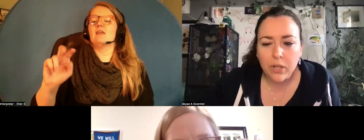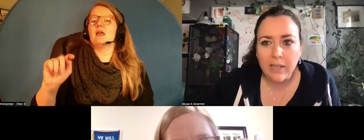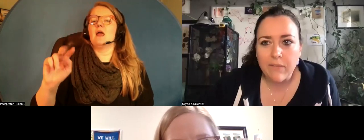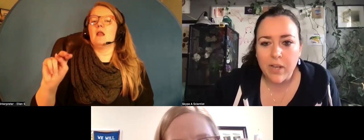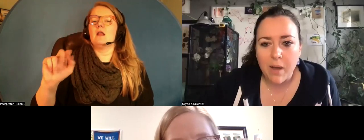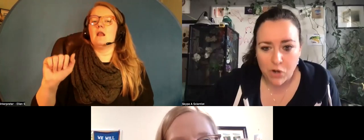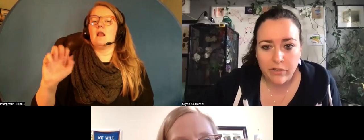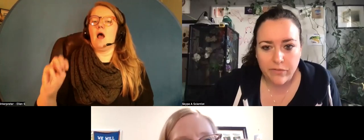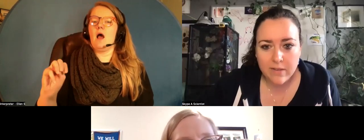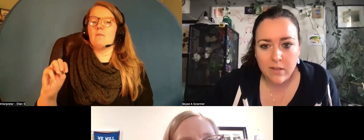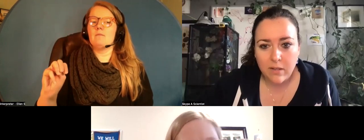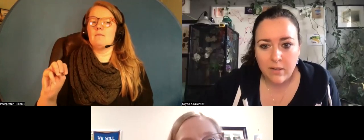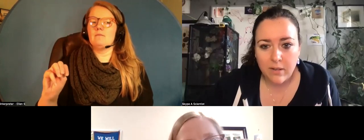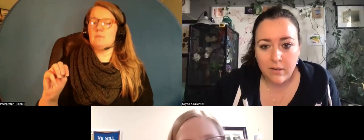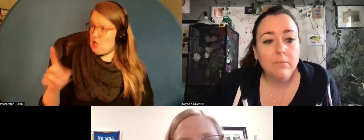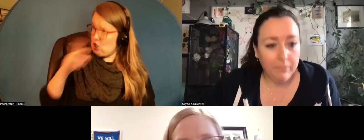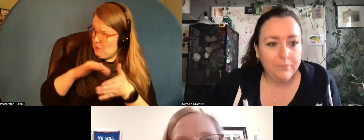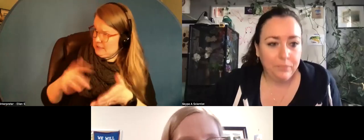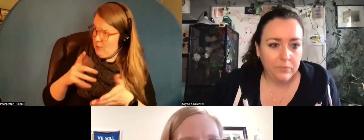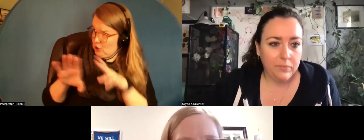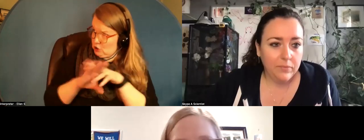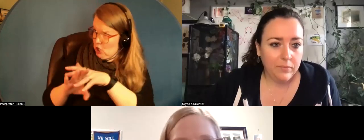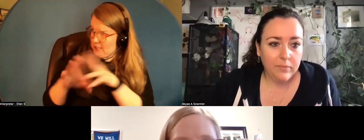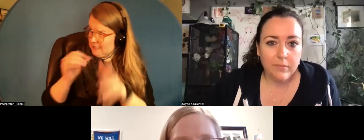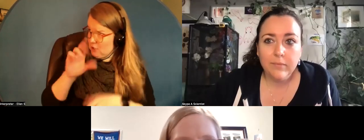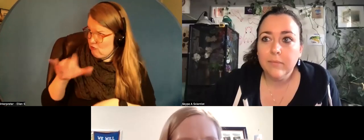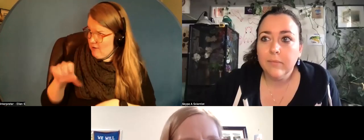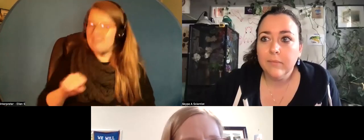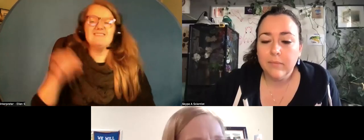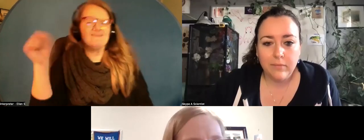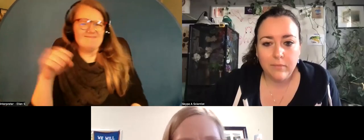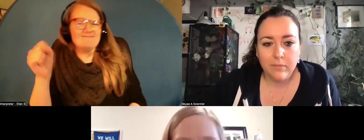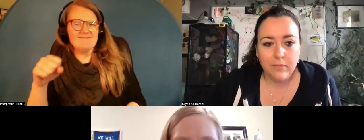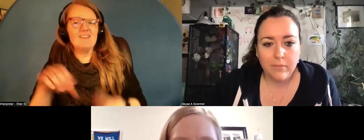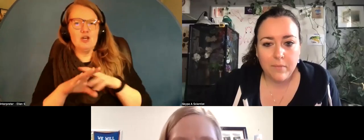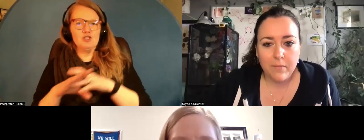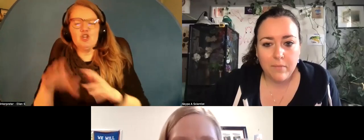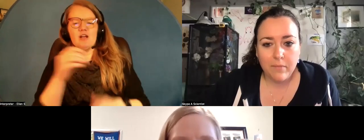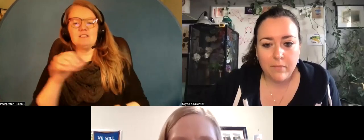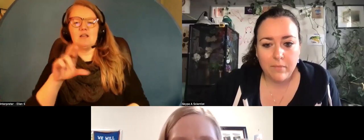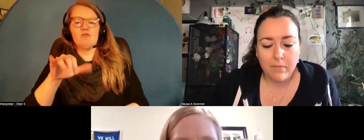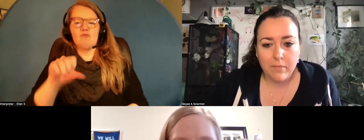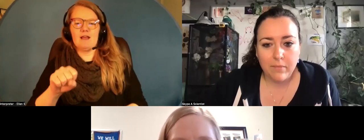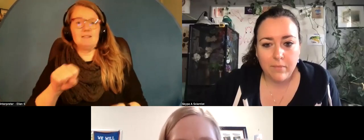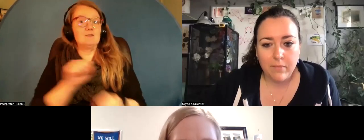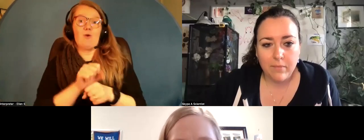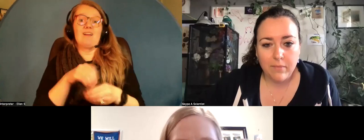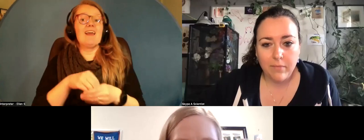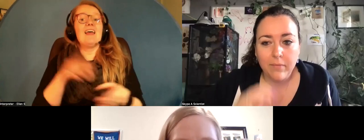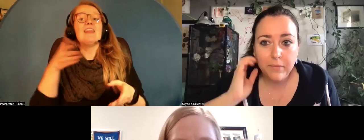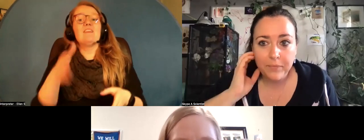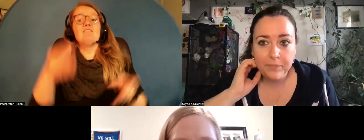What were you collecting in Vietnam? Sharks and rays? Yep, sharks and rays. And we were working with some scientists there and worked in the local fish markets and collaborated